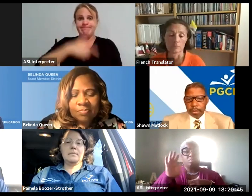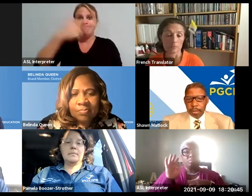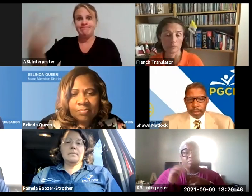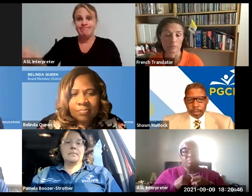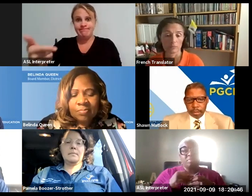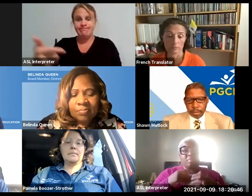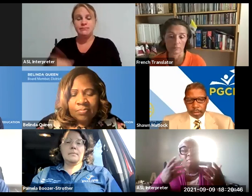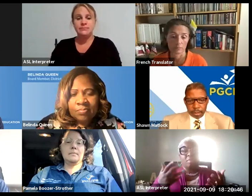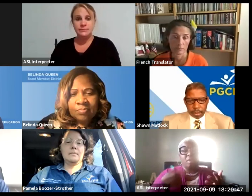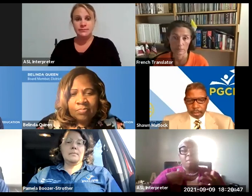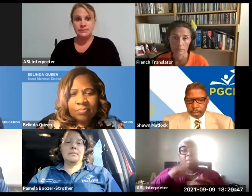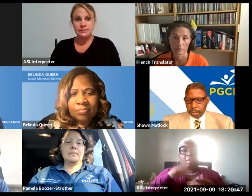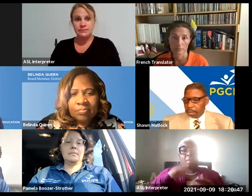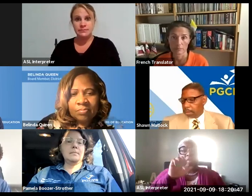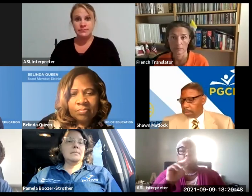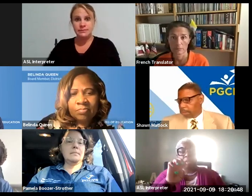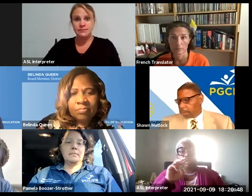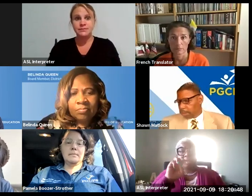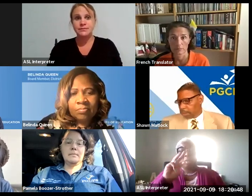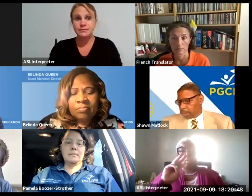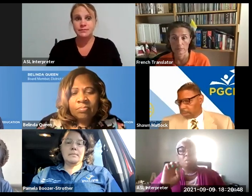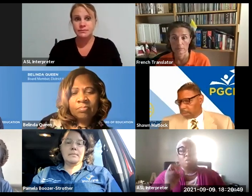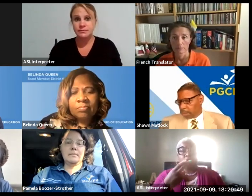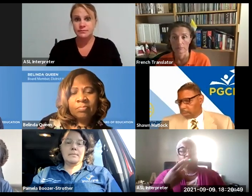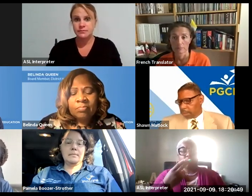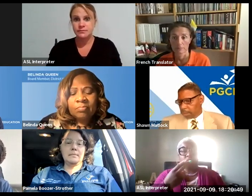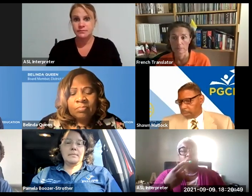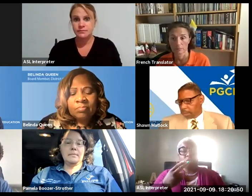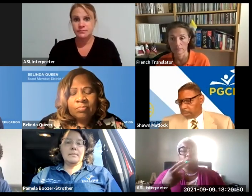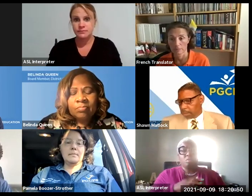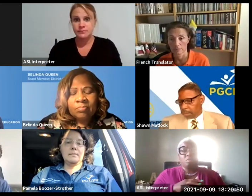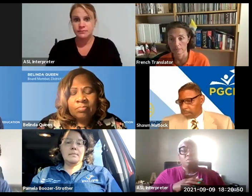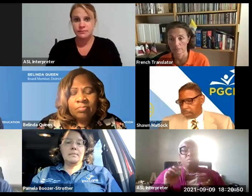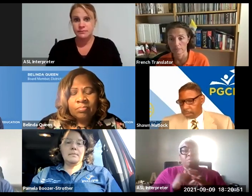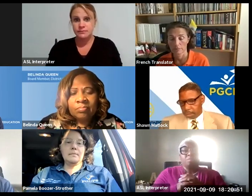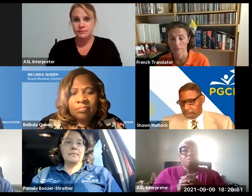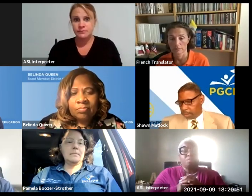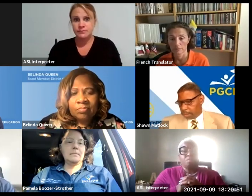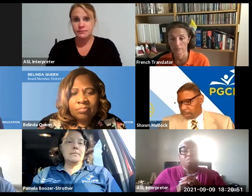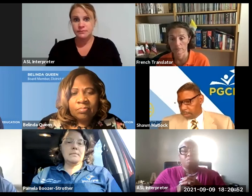I have Irene Marsh. Ms. Marsh?